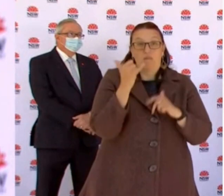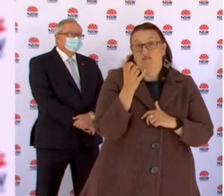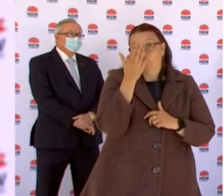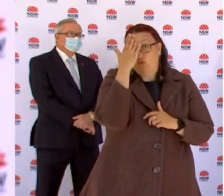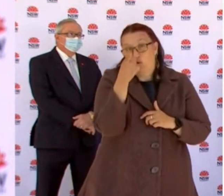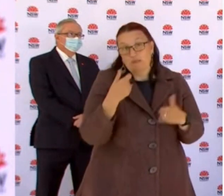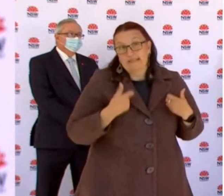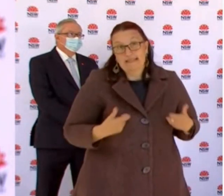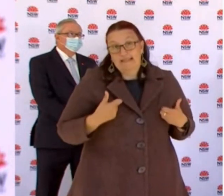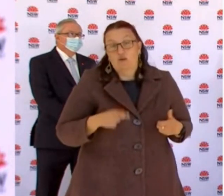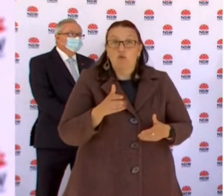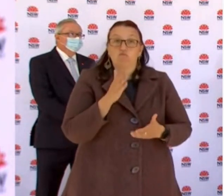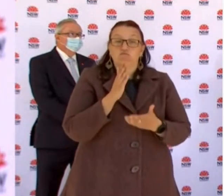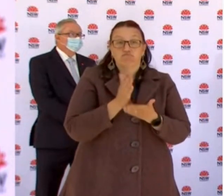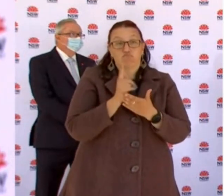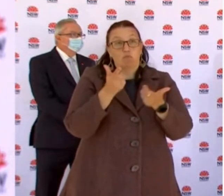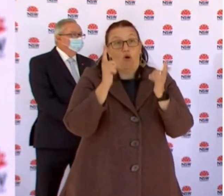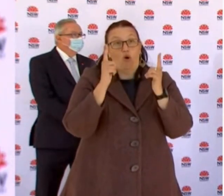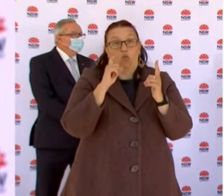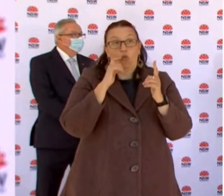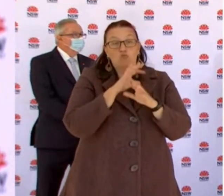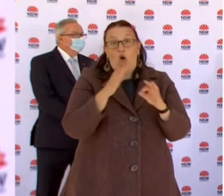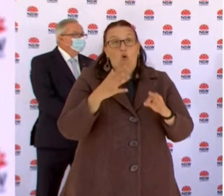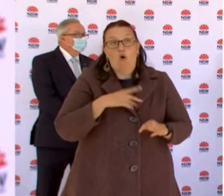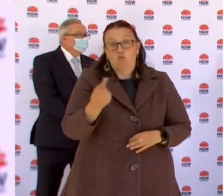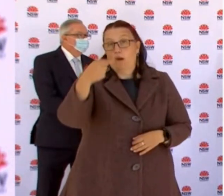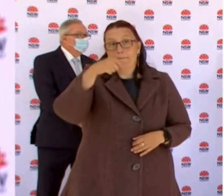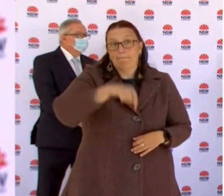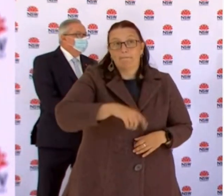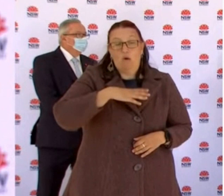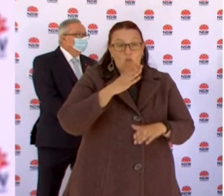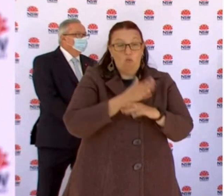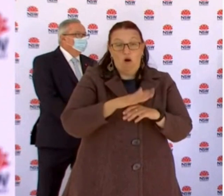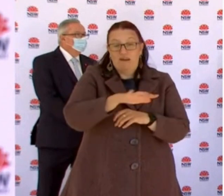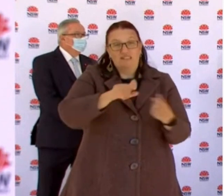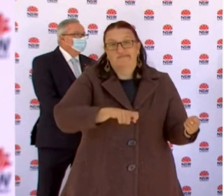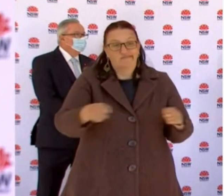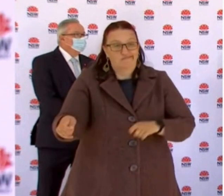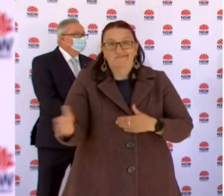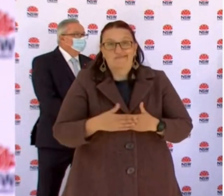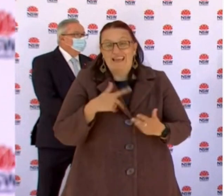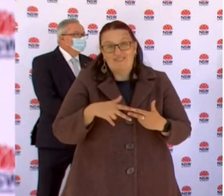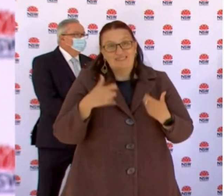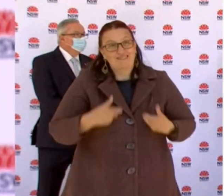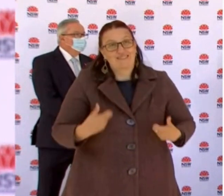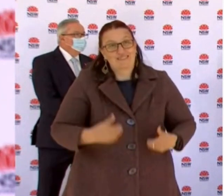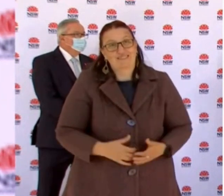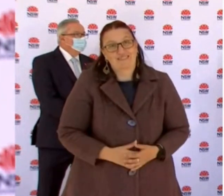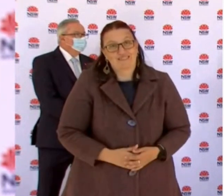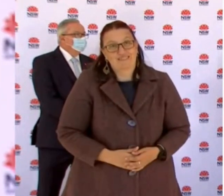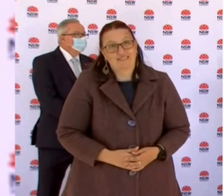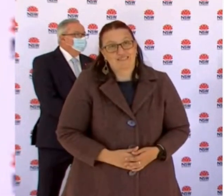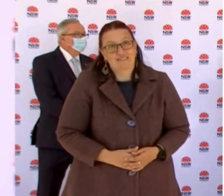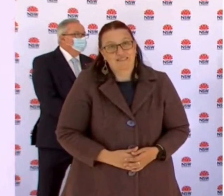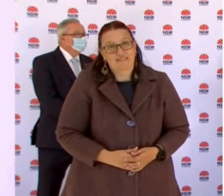I'm sure your boss would want you to stay home and not infect the entire workplace, which would have to get shut down. So can I say that employers and businesses have